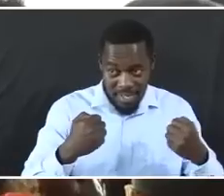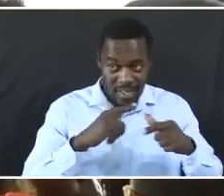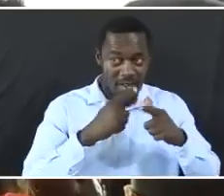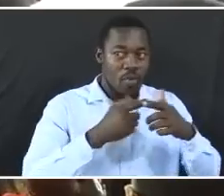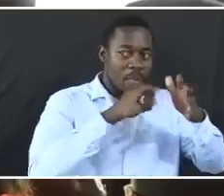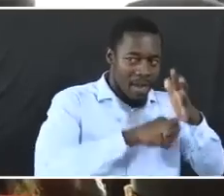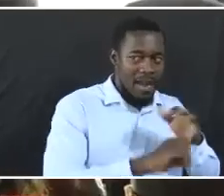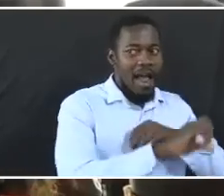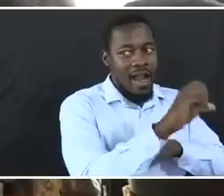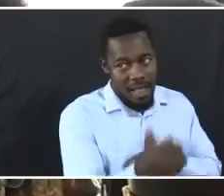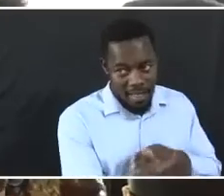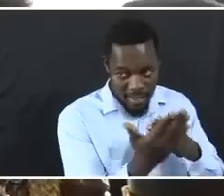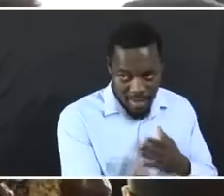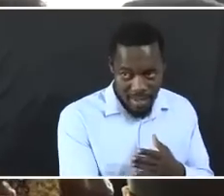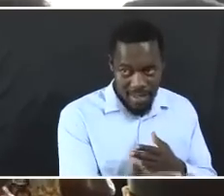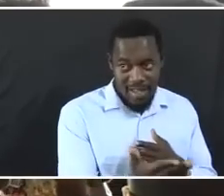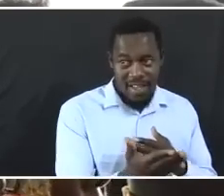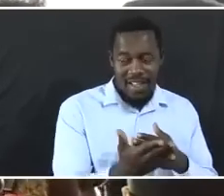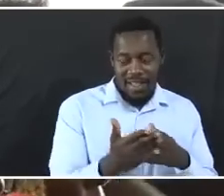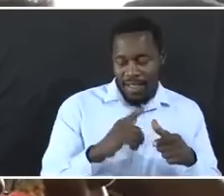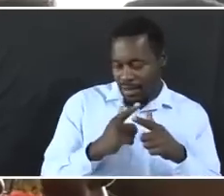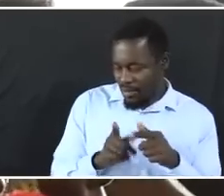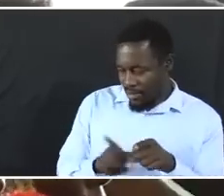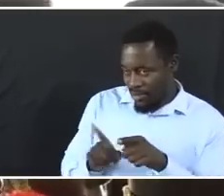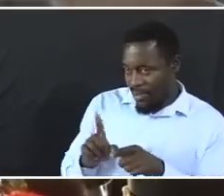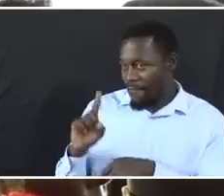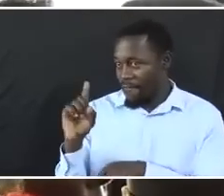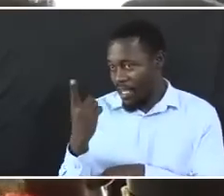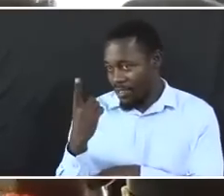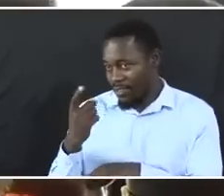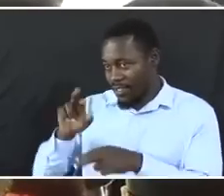I don't want to say others,